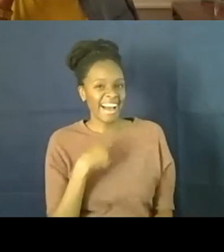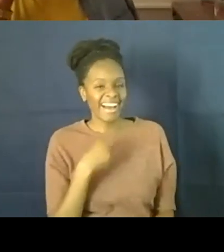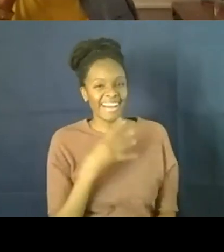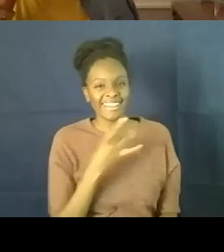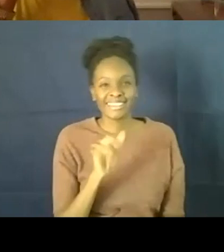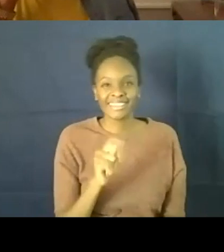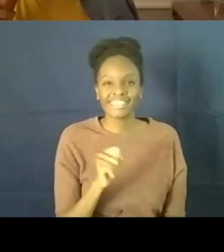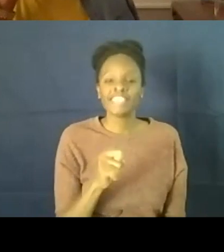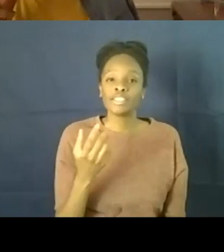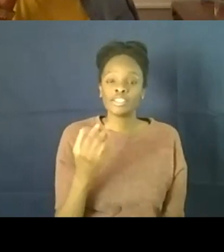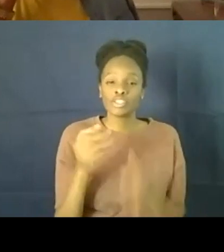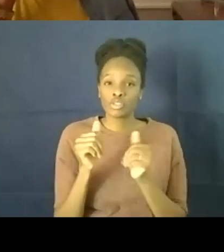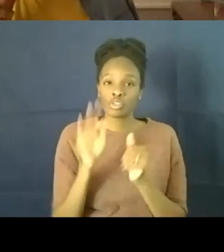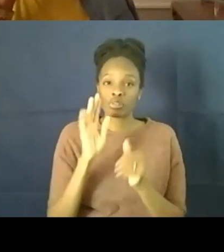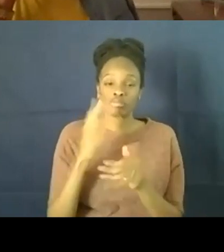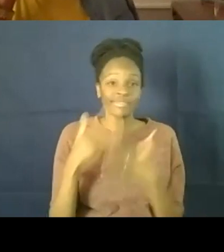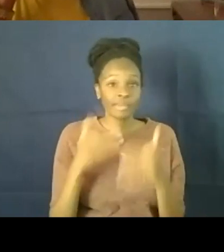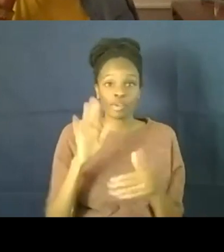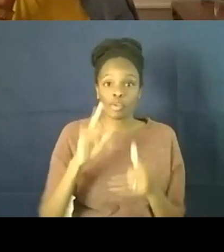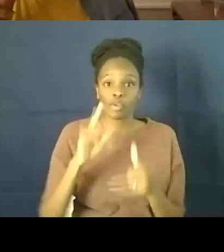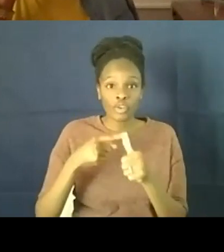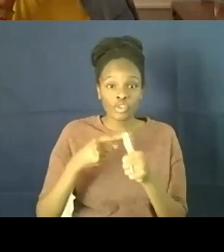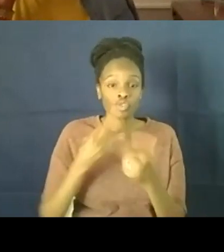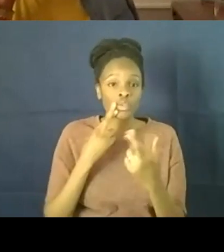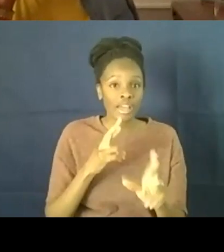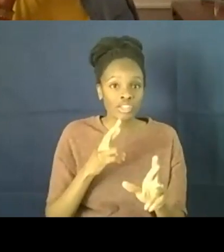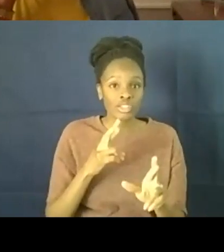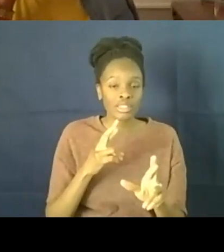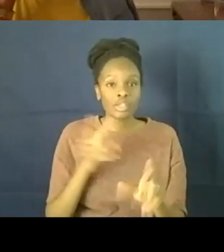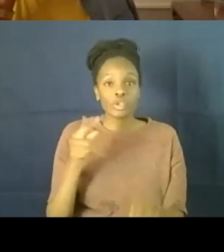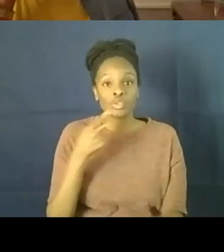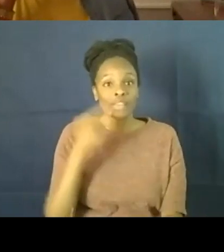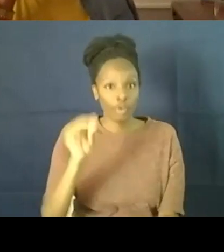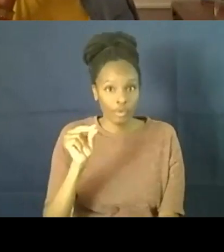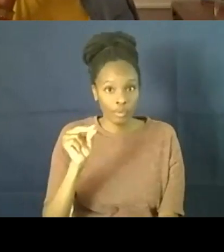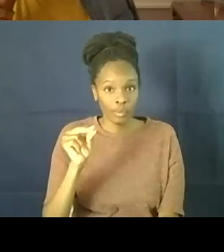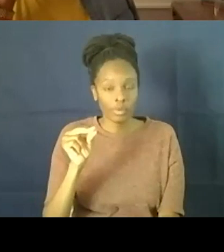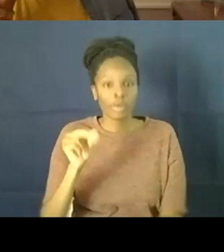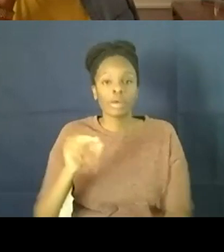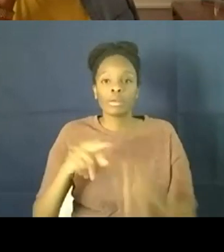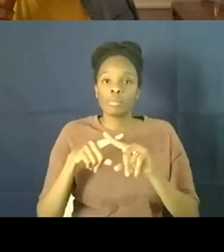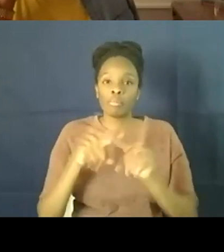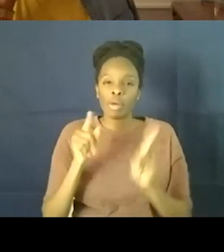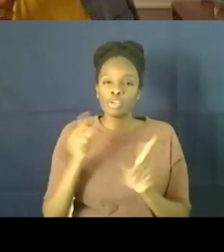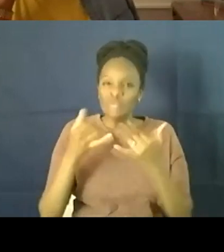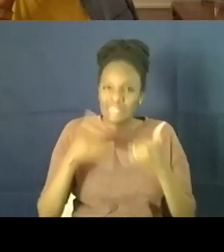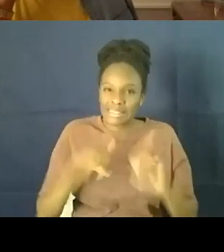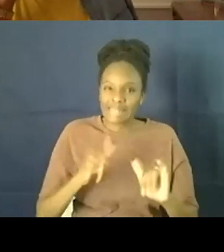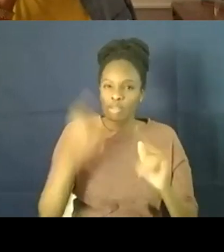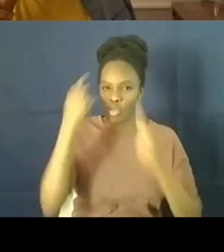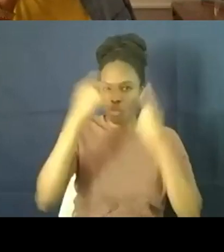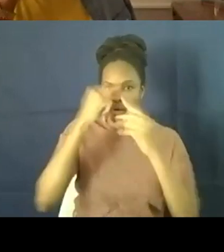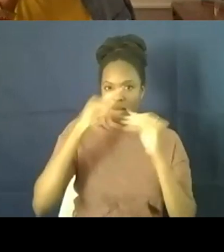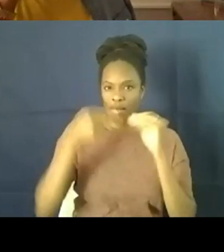when your initial reaction was like no to something, I felt like you went and considered it when,